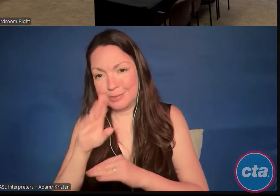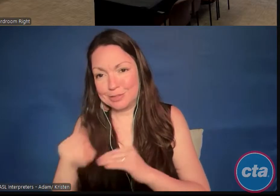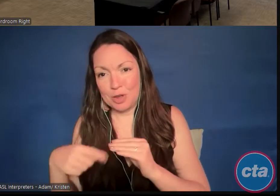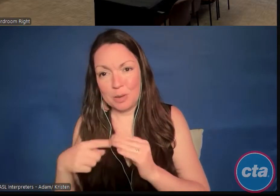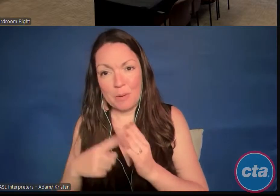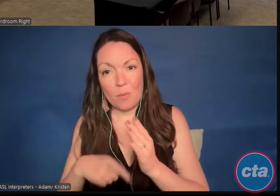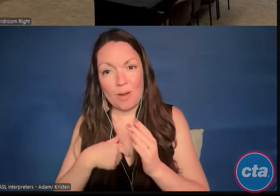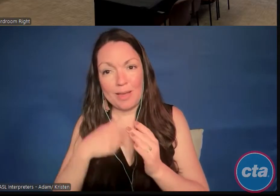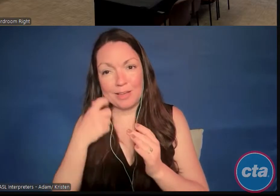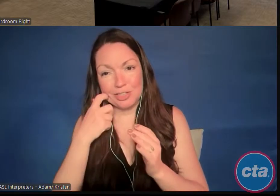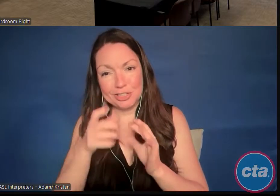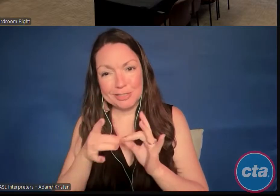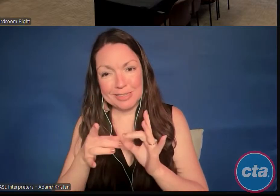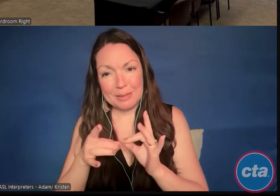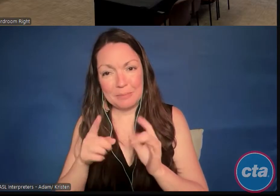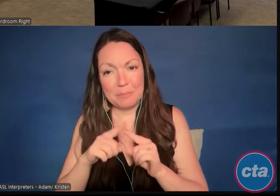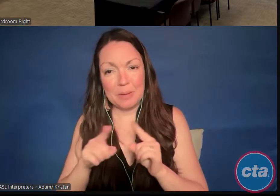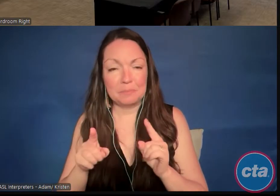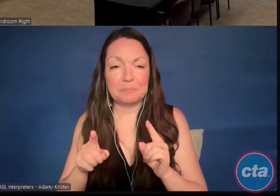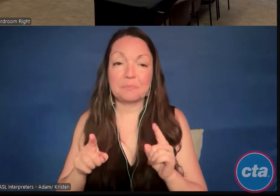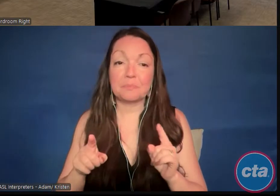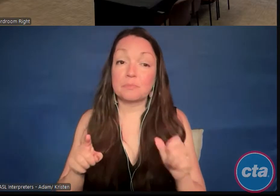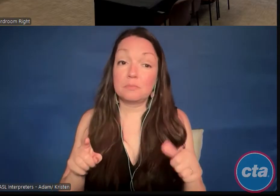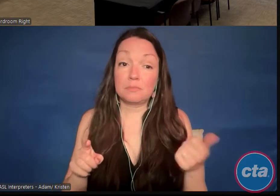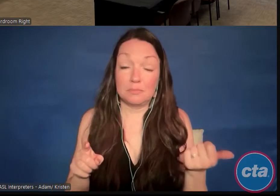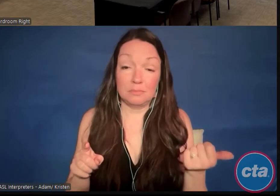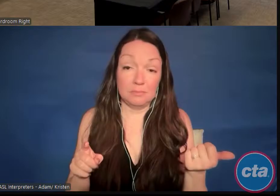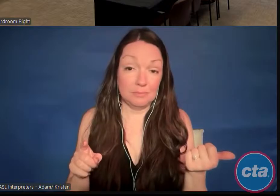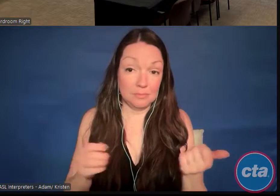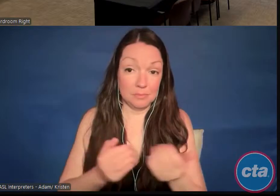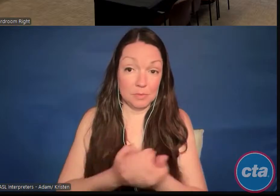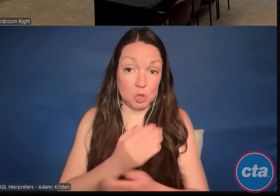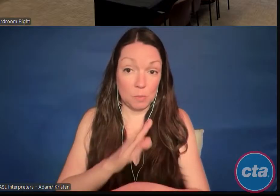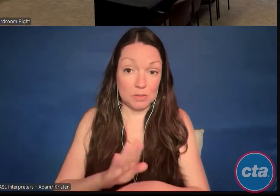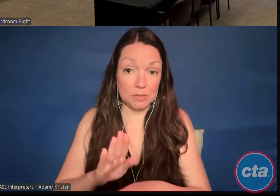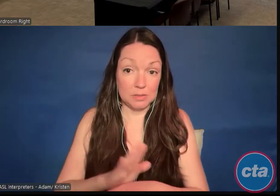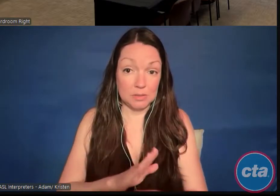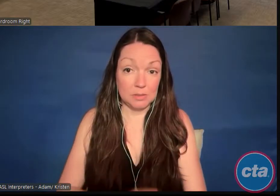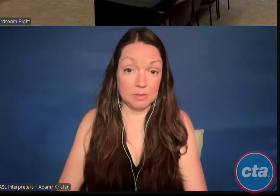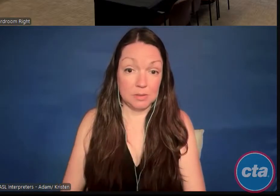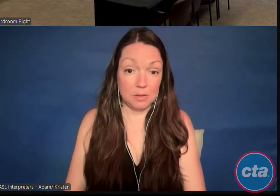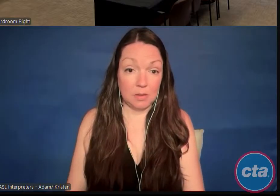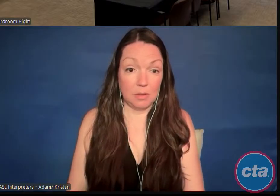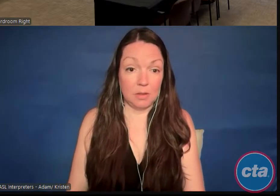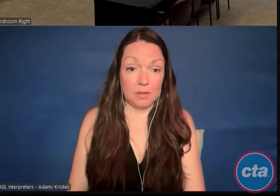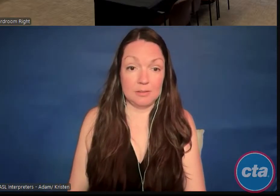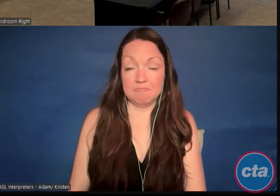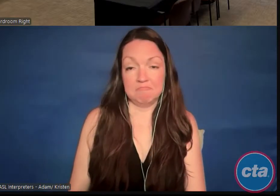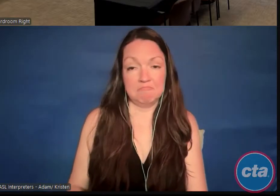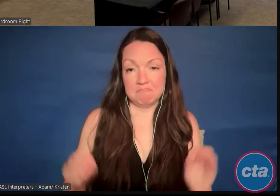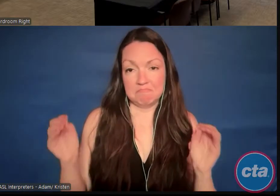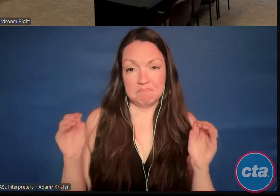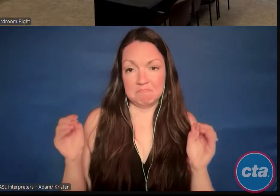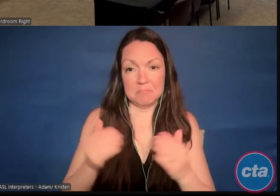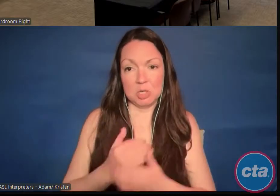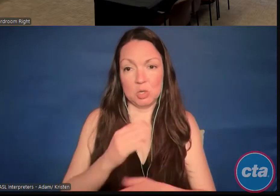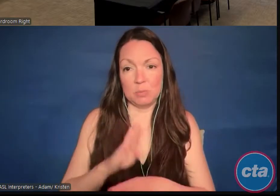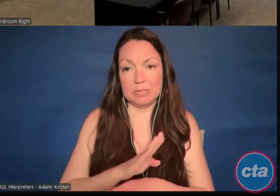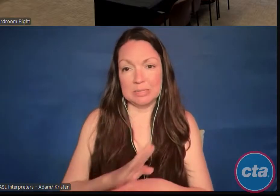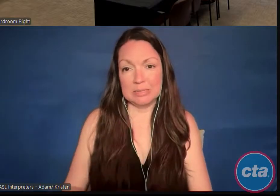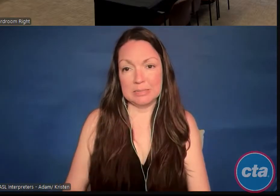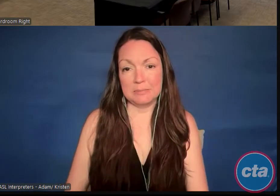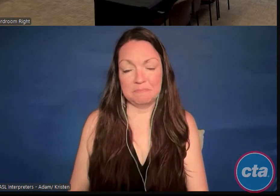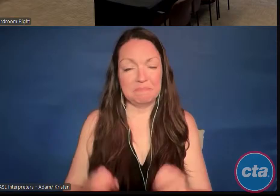went over. But is there any other new business? There is no other new business. Okay,